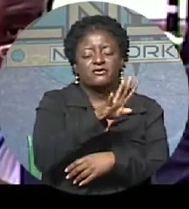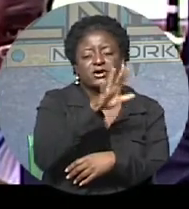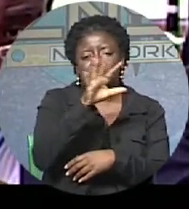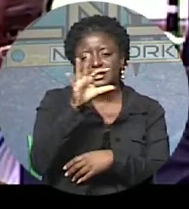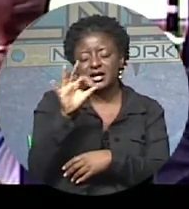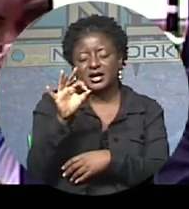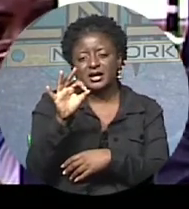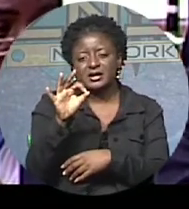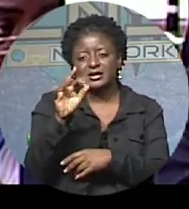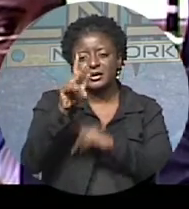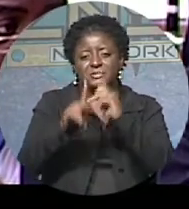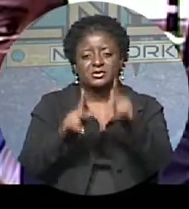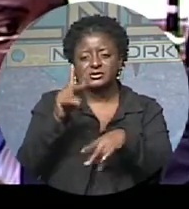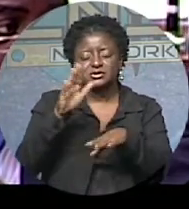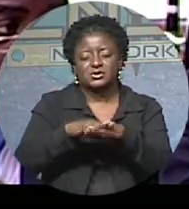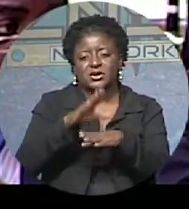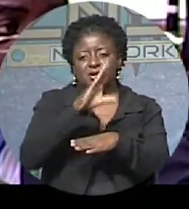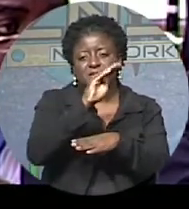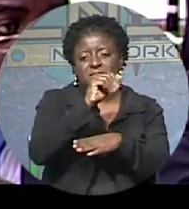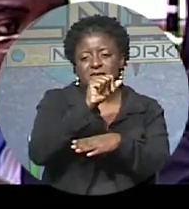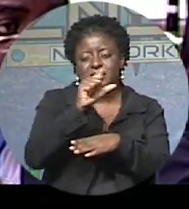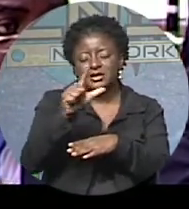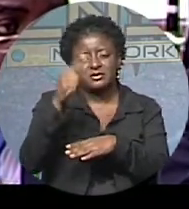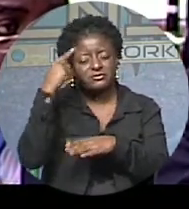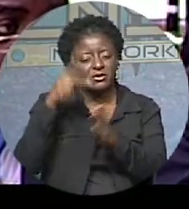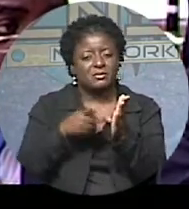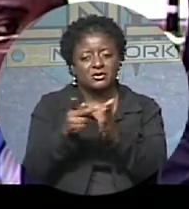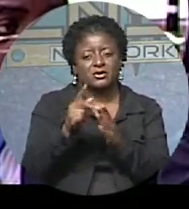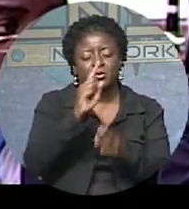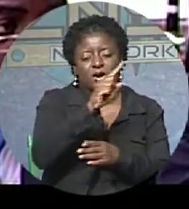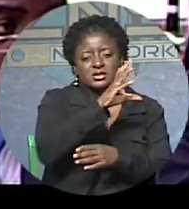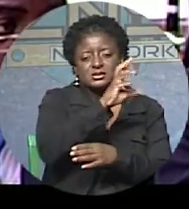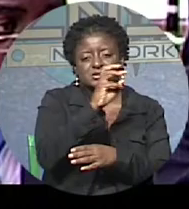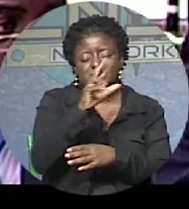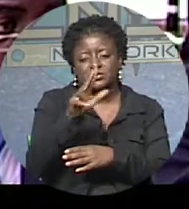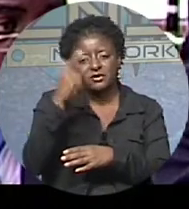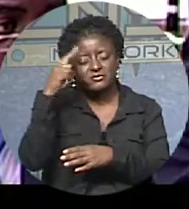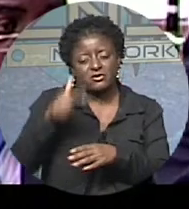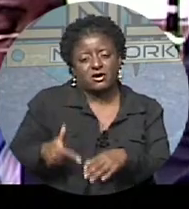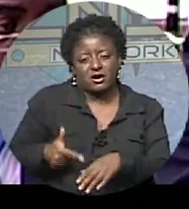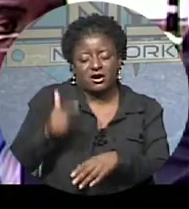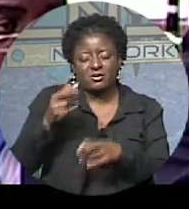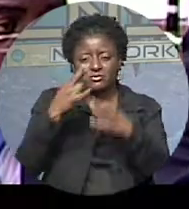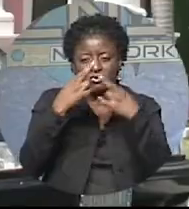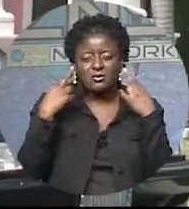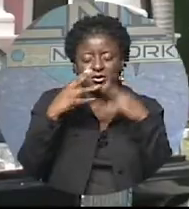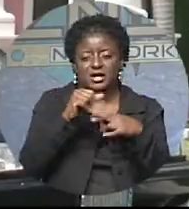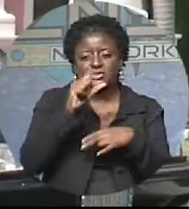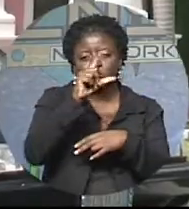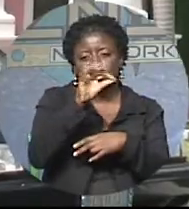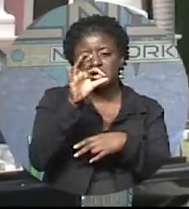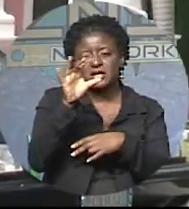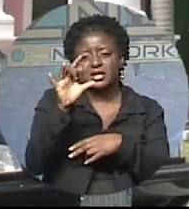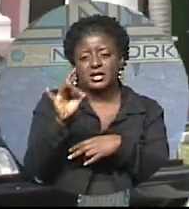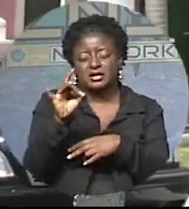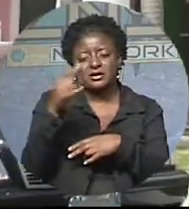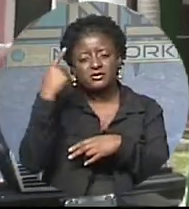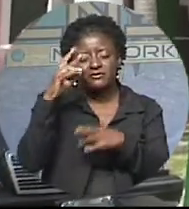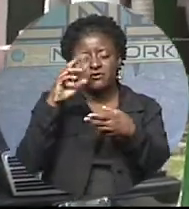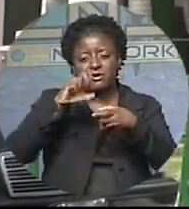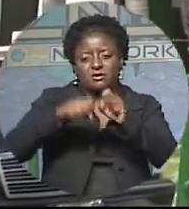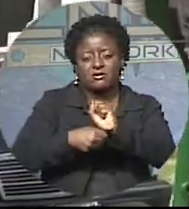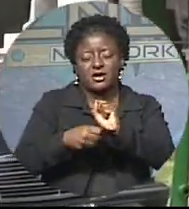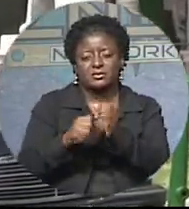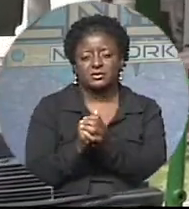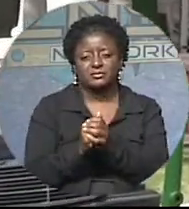persons on bail for murder, 163 for armed robbery, and 28 for rape. Dr. Nottage also